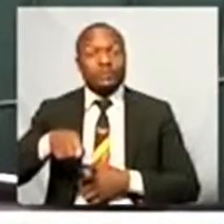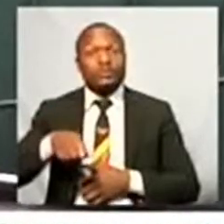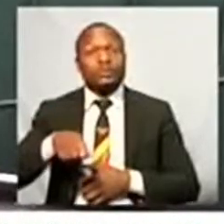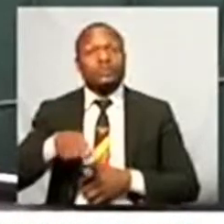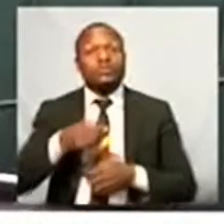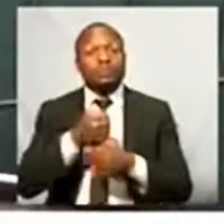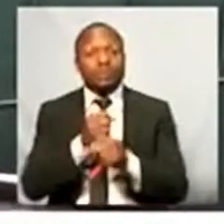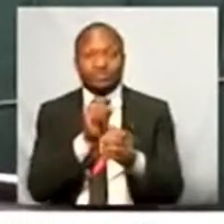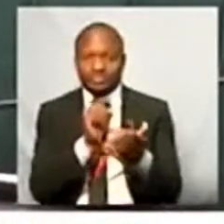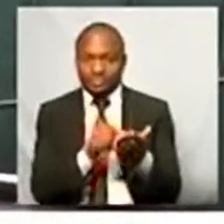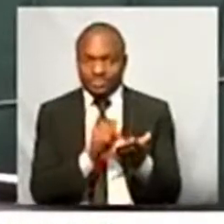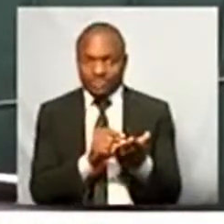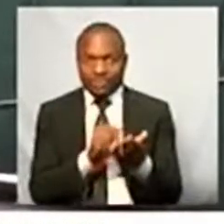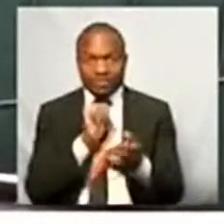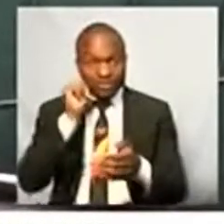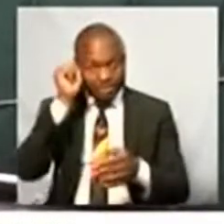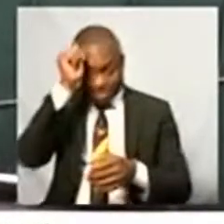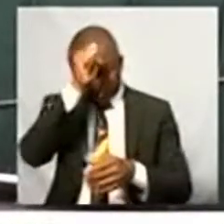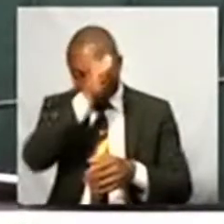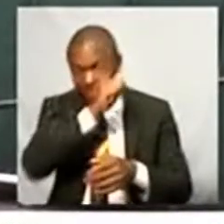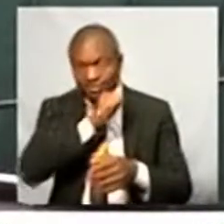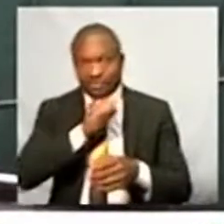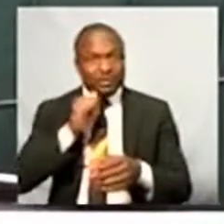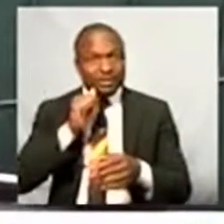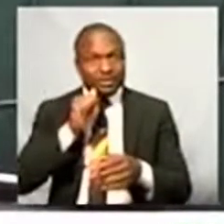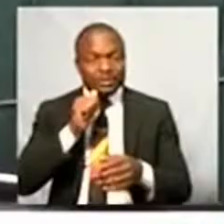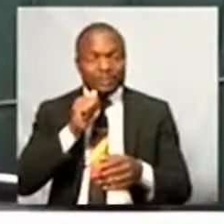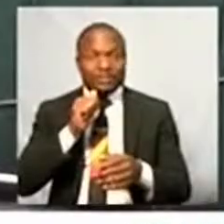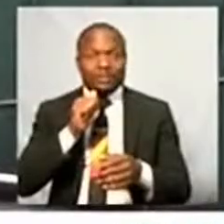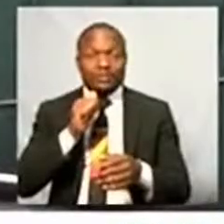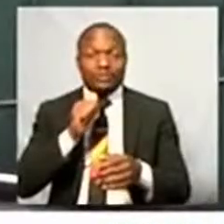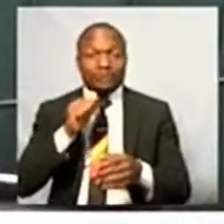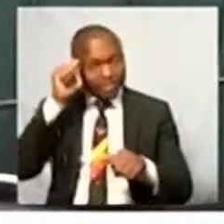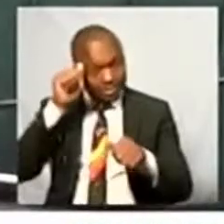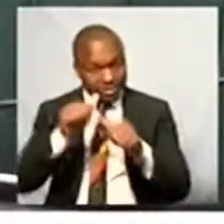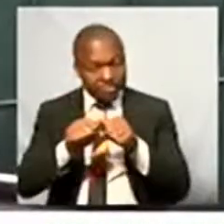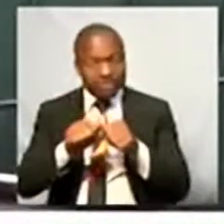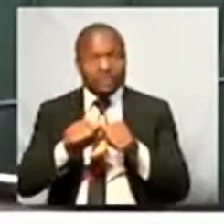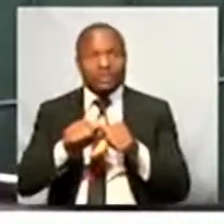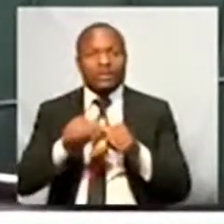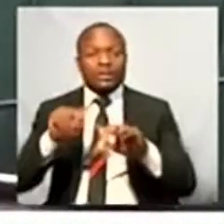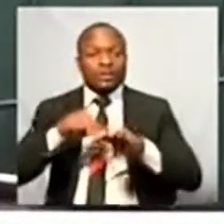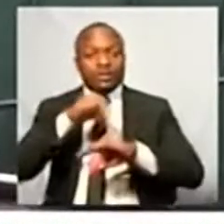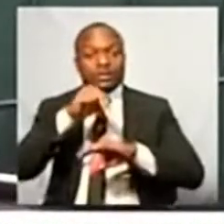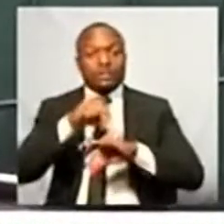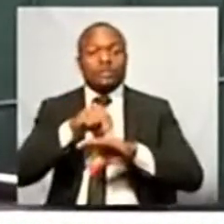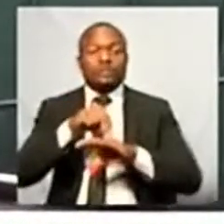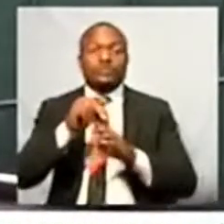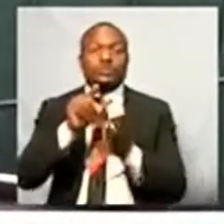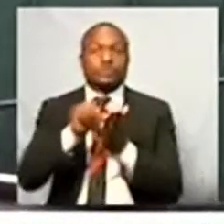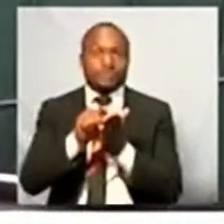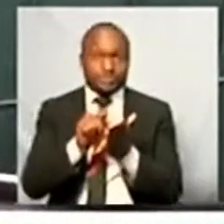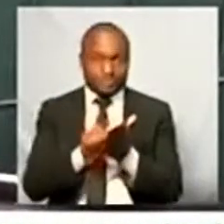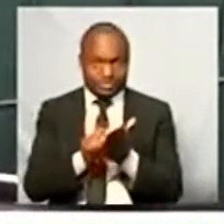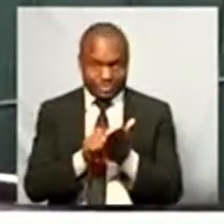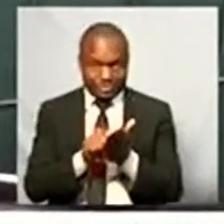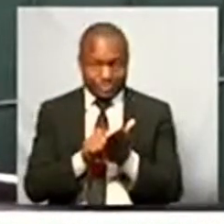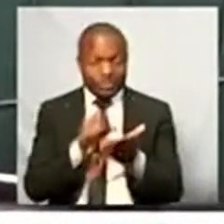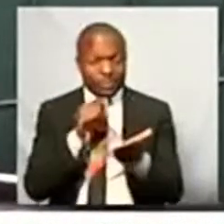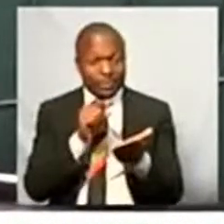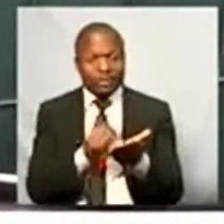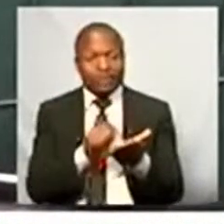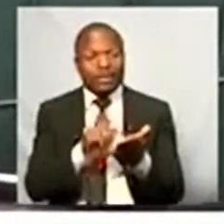provisions of the African Disability Protocol into our national legal framework. This will ensure that